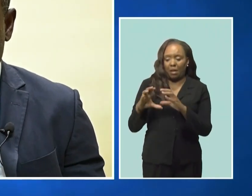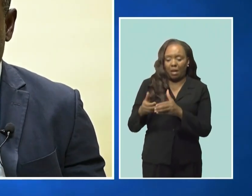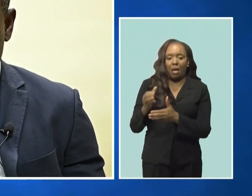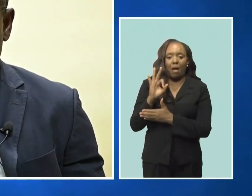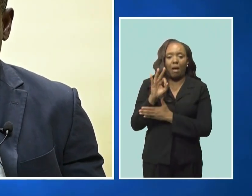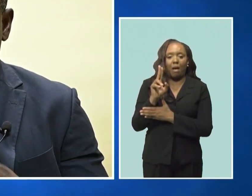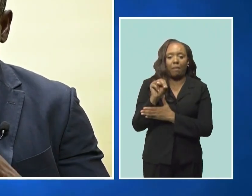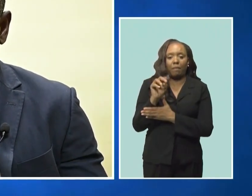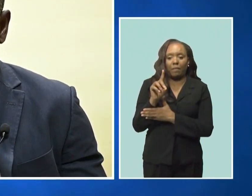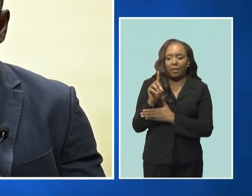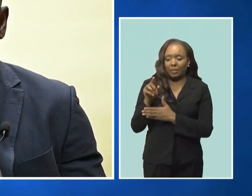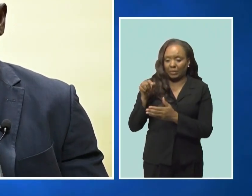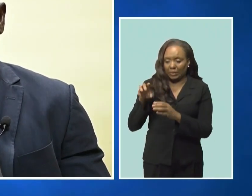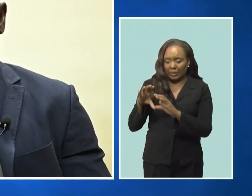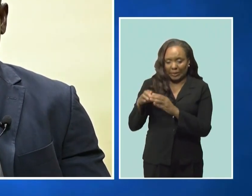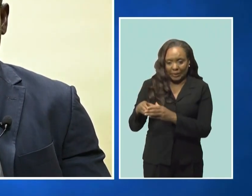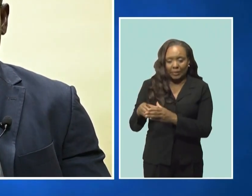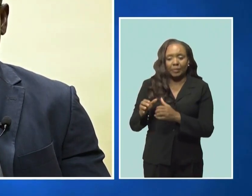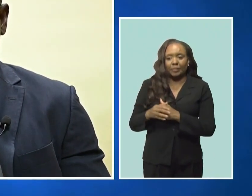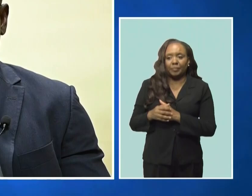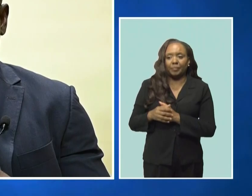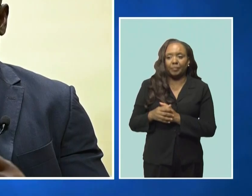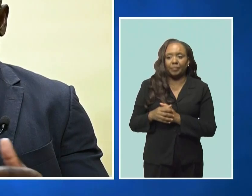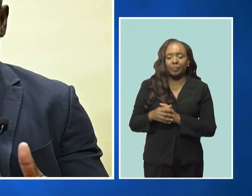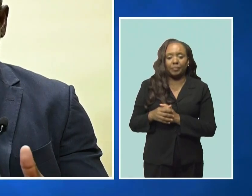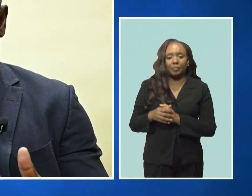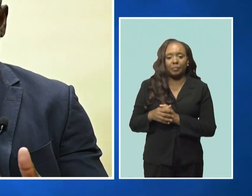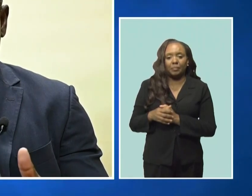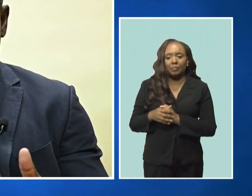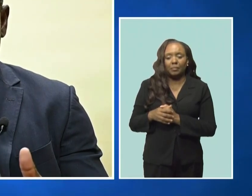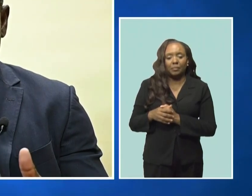government. Completely. So therefore, there's